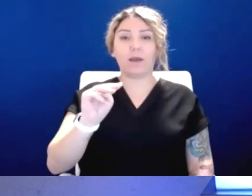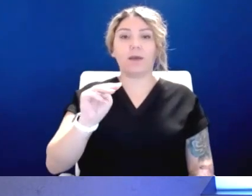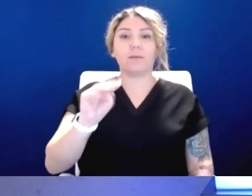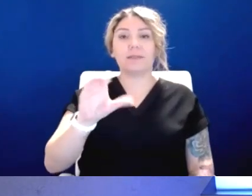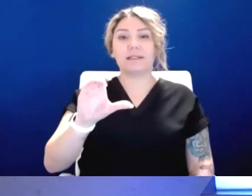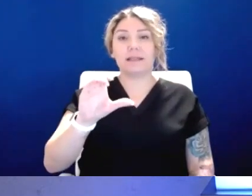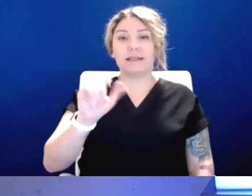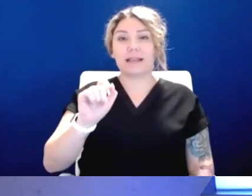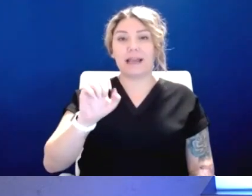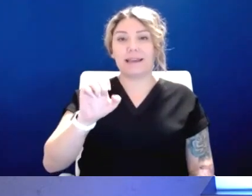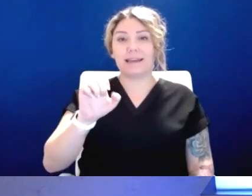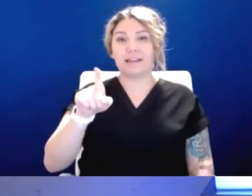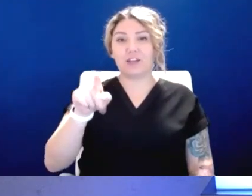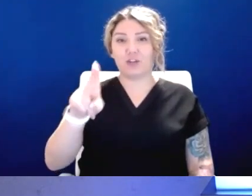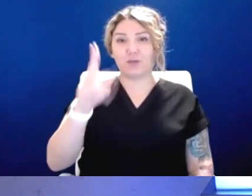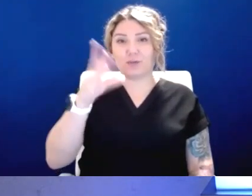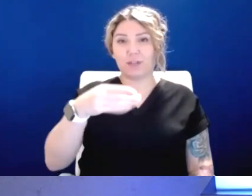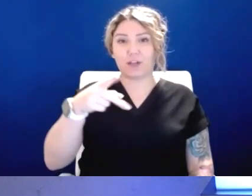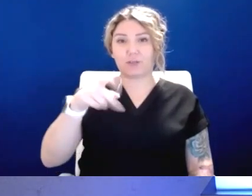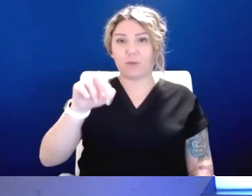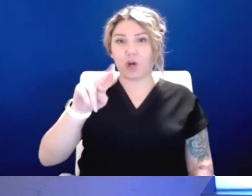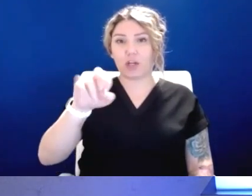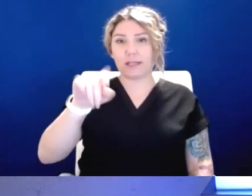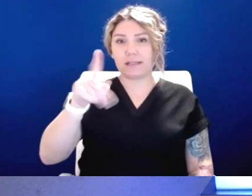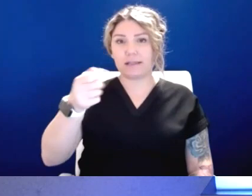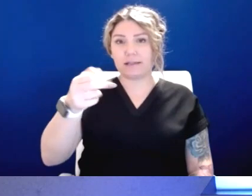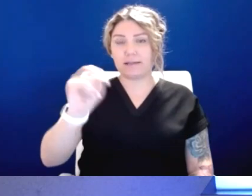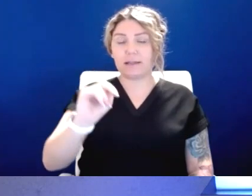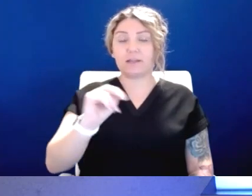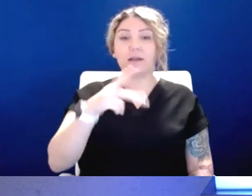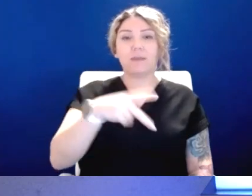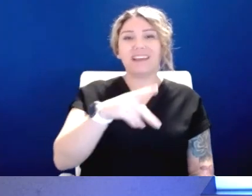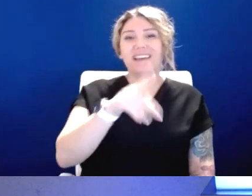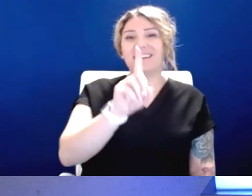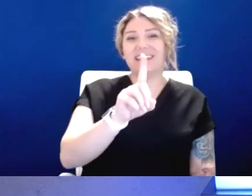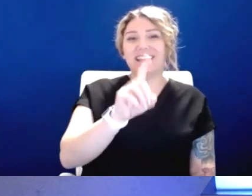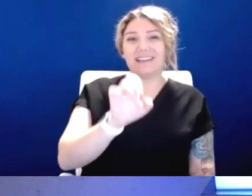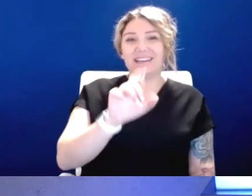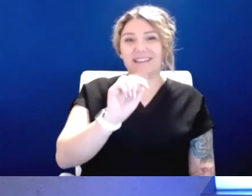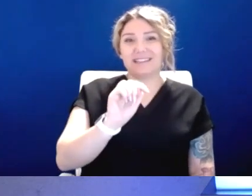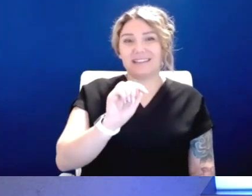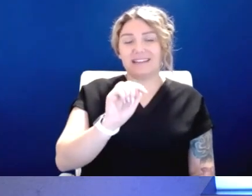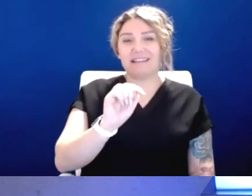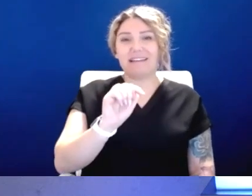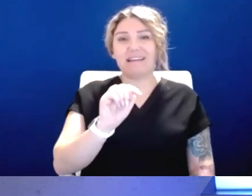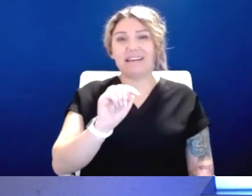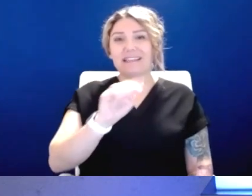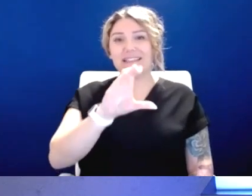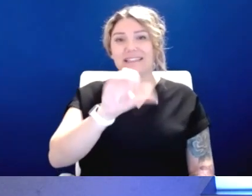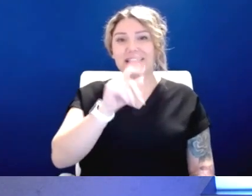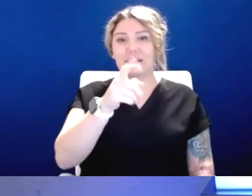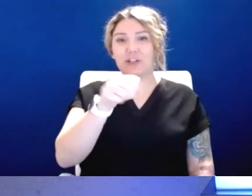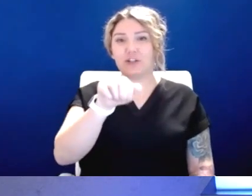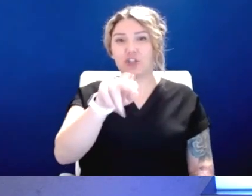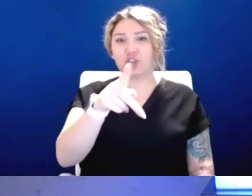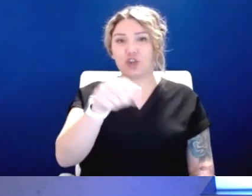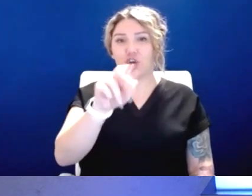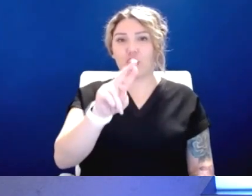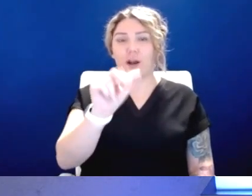kumc.edu/Parkinsons, or they can go to PDET Center at kumc.edu, correct? Right, or they can even email